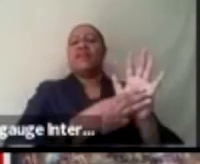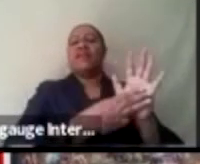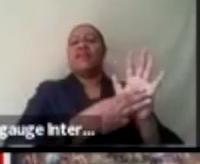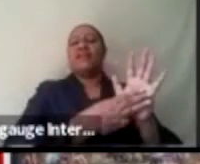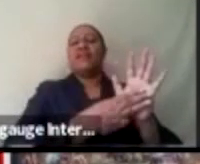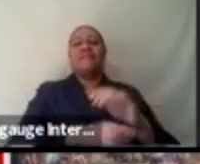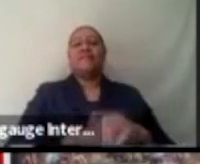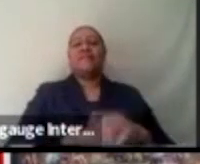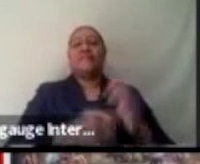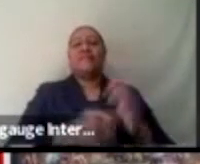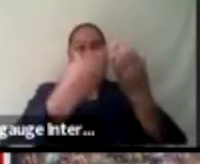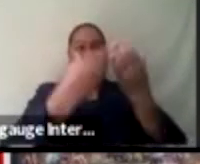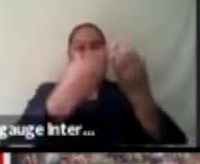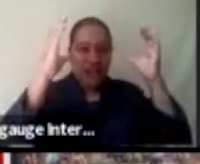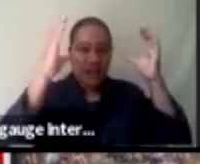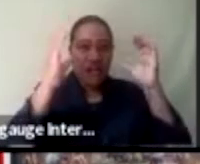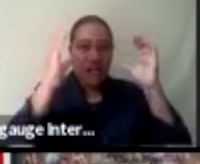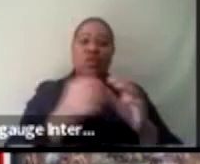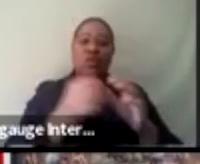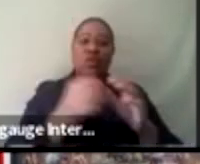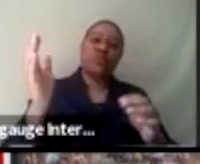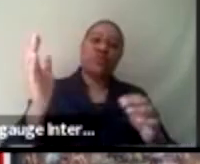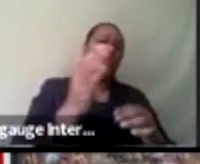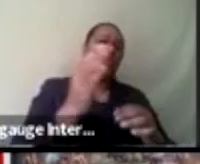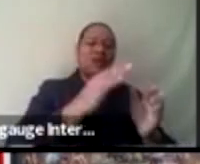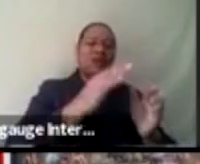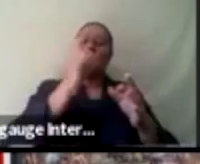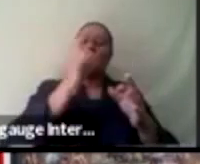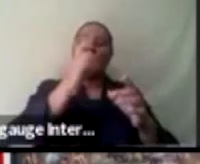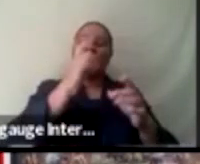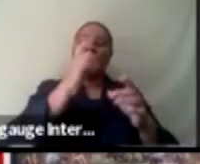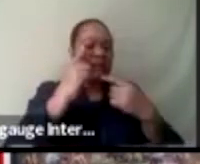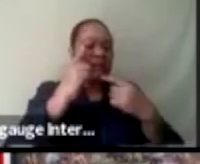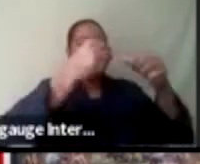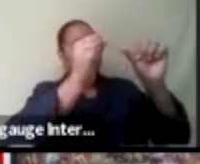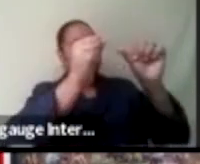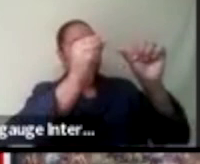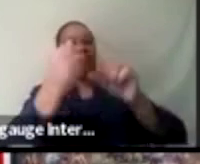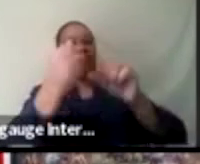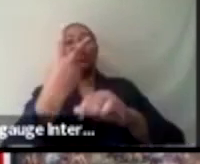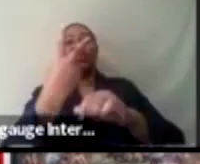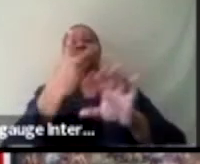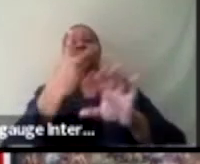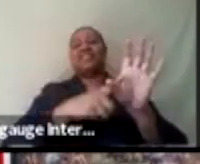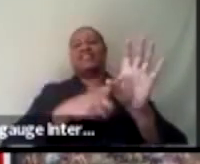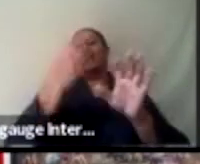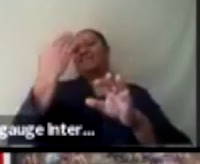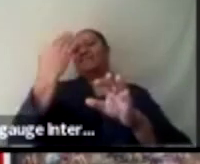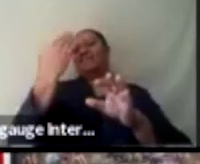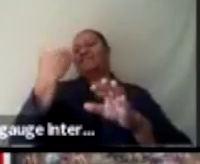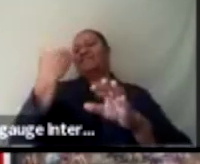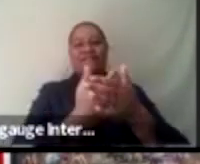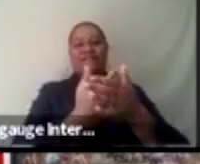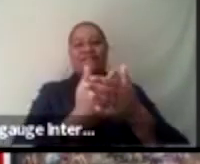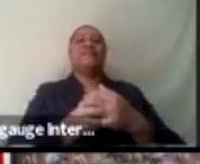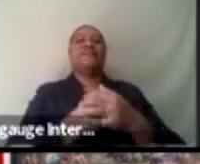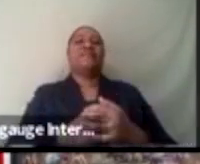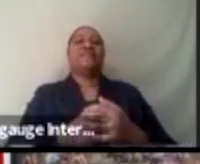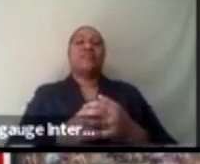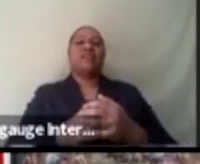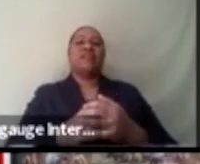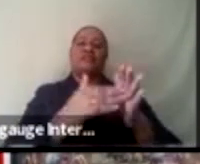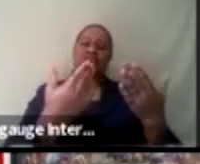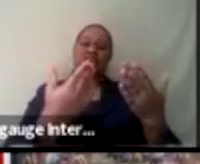people of Tuvalu for all we have achieved in the past 2 years. They have our deepest